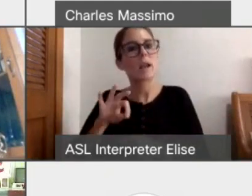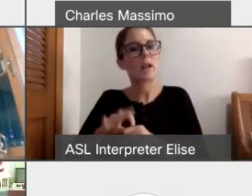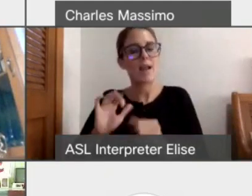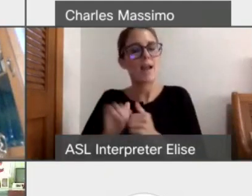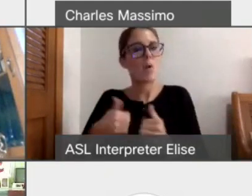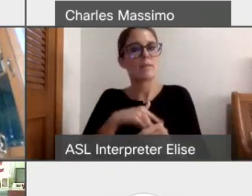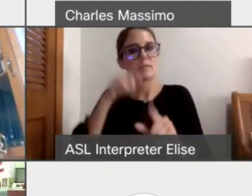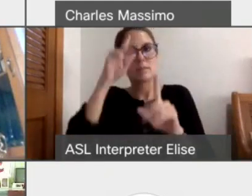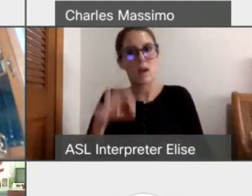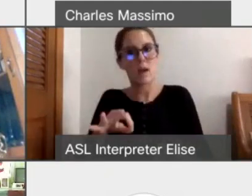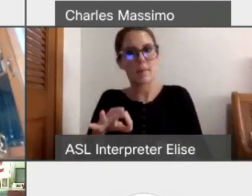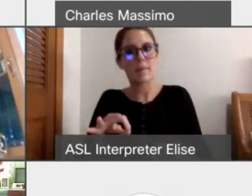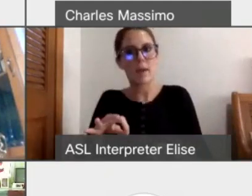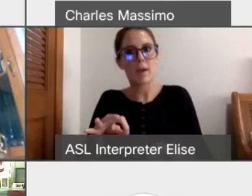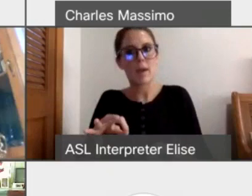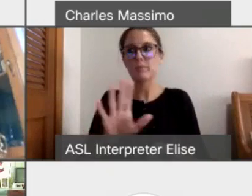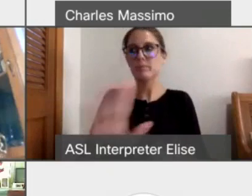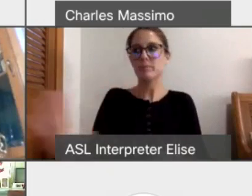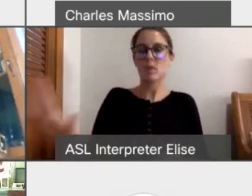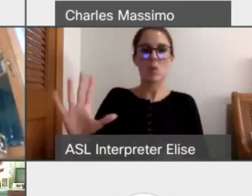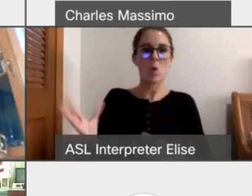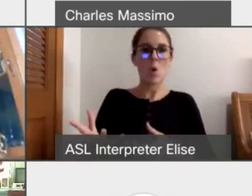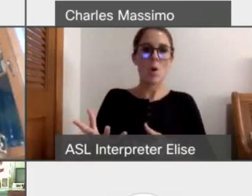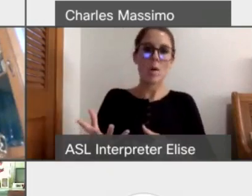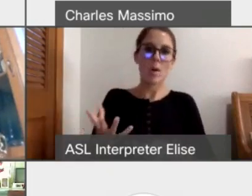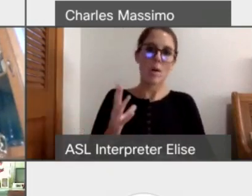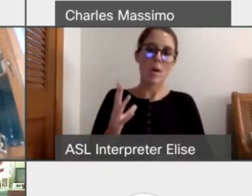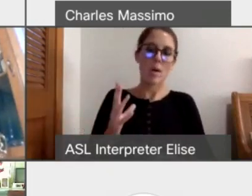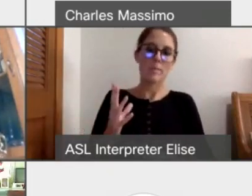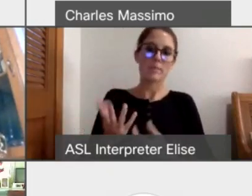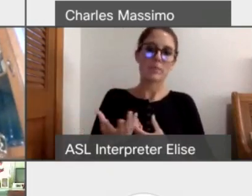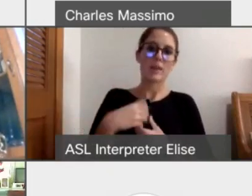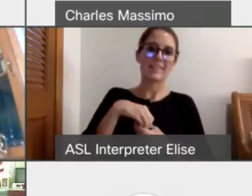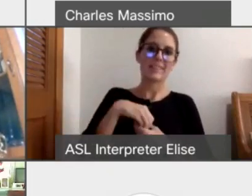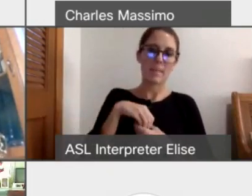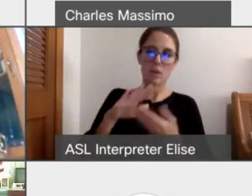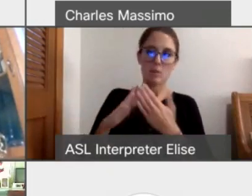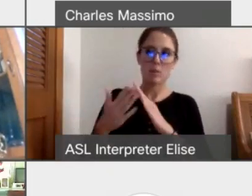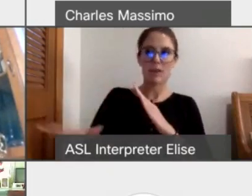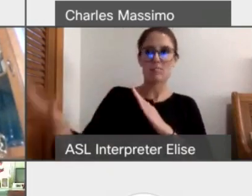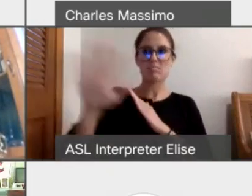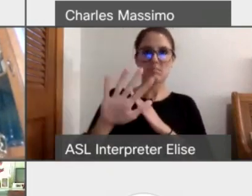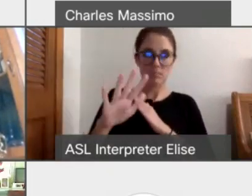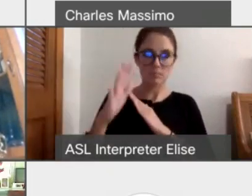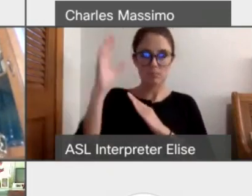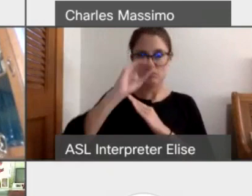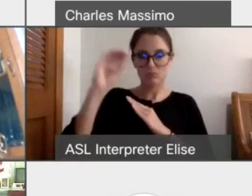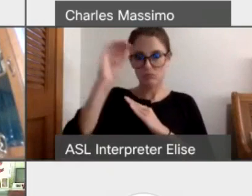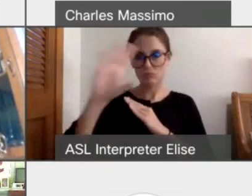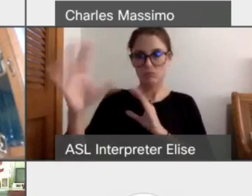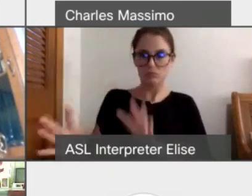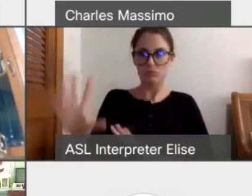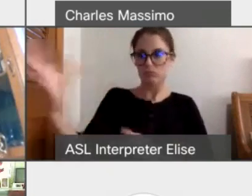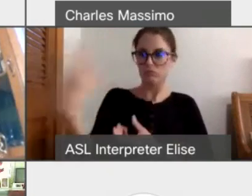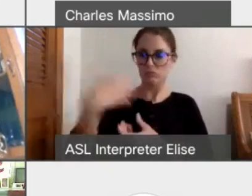of of the autism community is this. So I think slow, steady